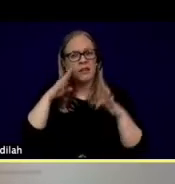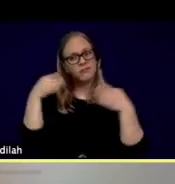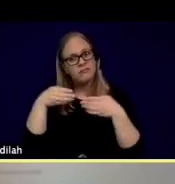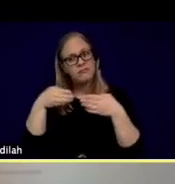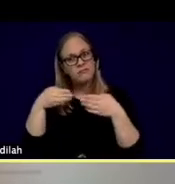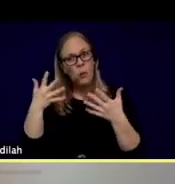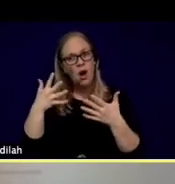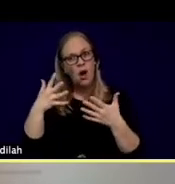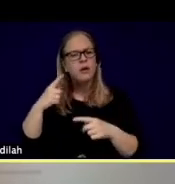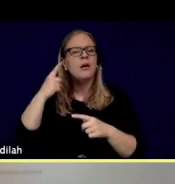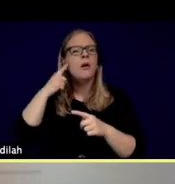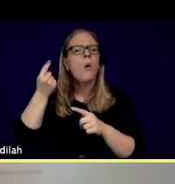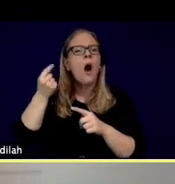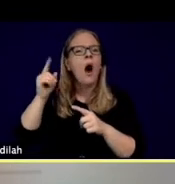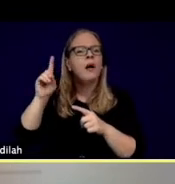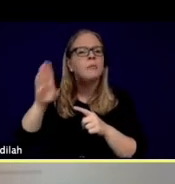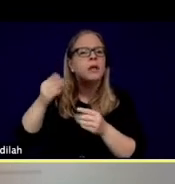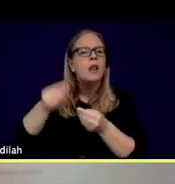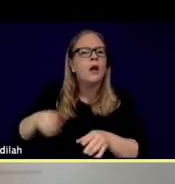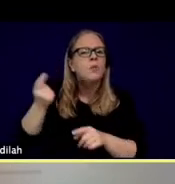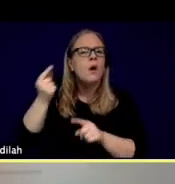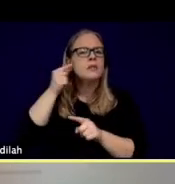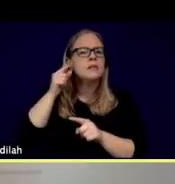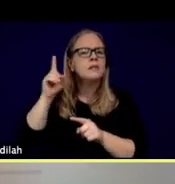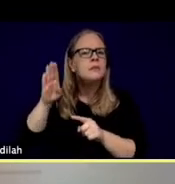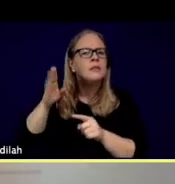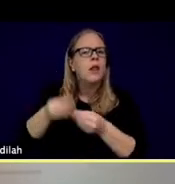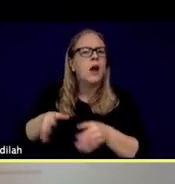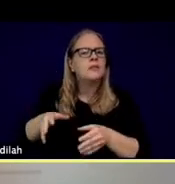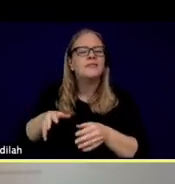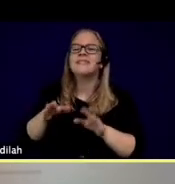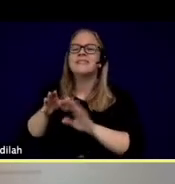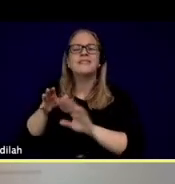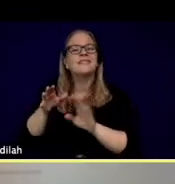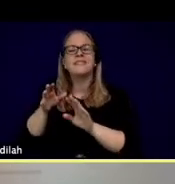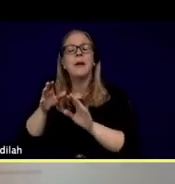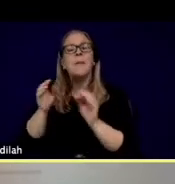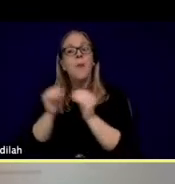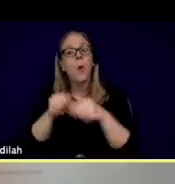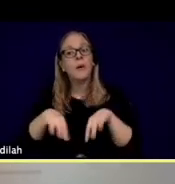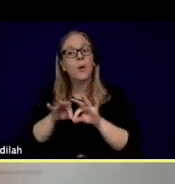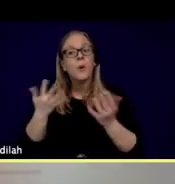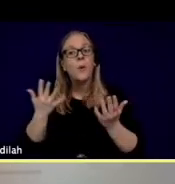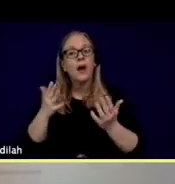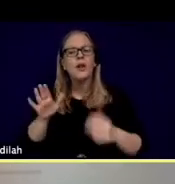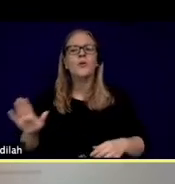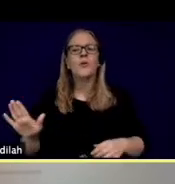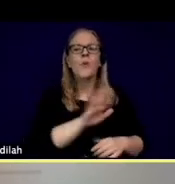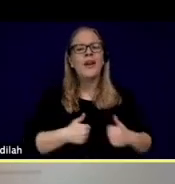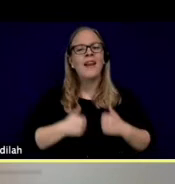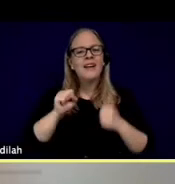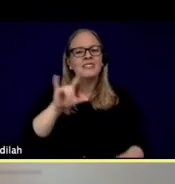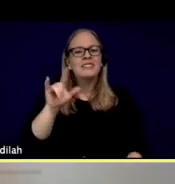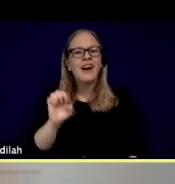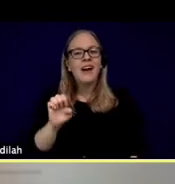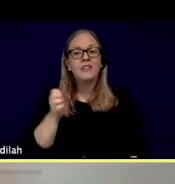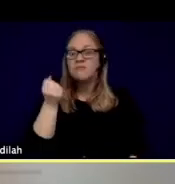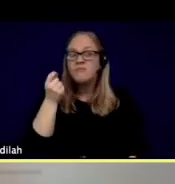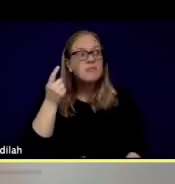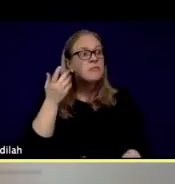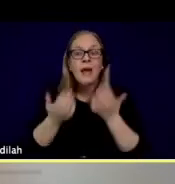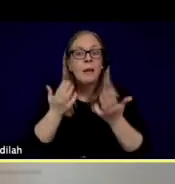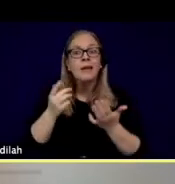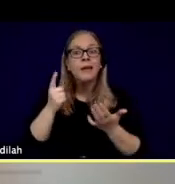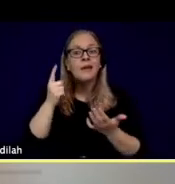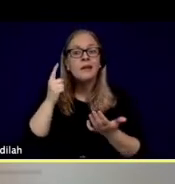lifestyle. For example, you can have a mild hearing loss, but yet if you're someone who's going to be